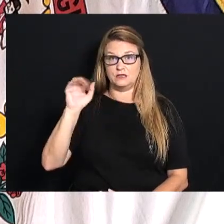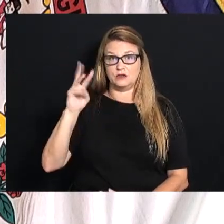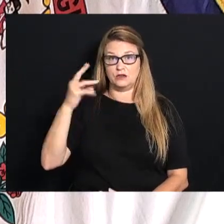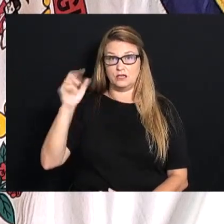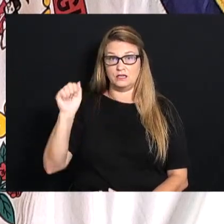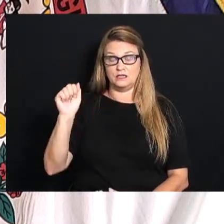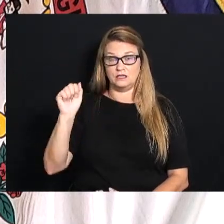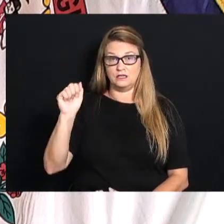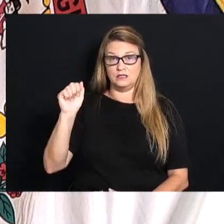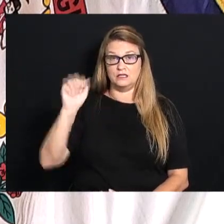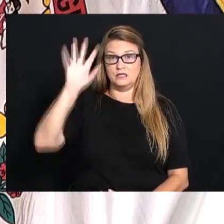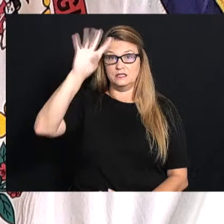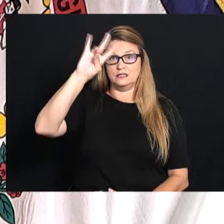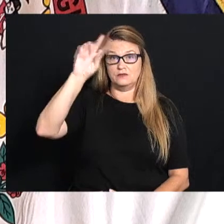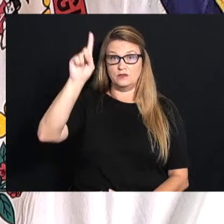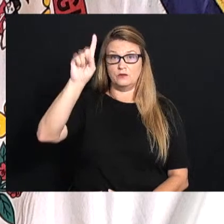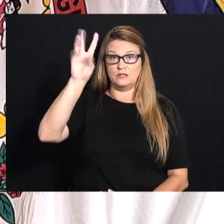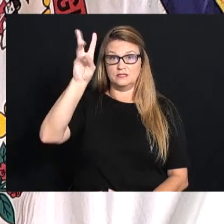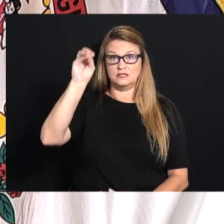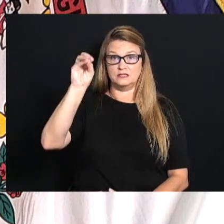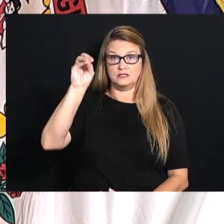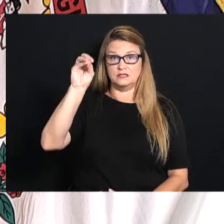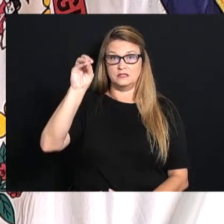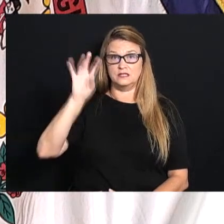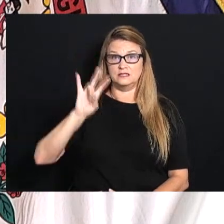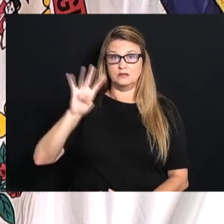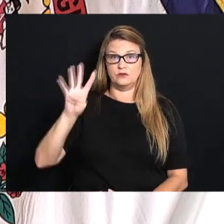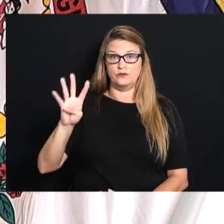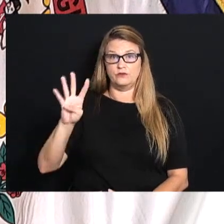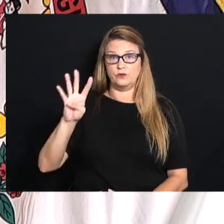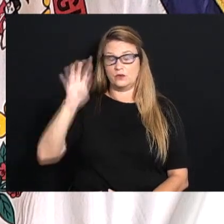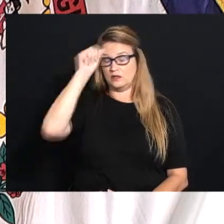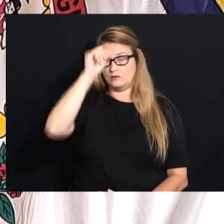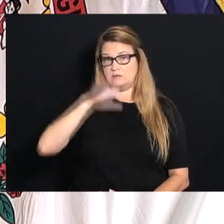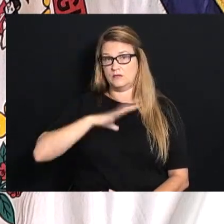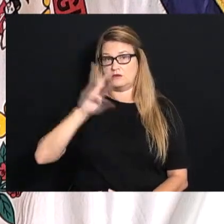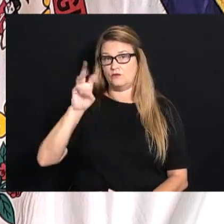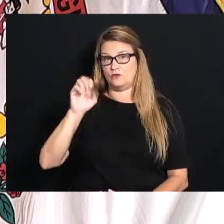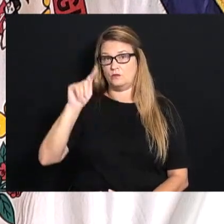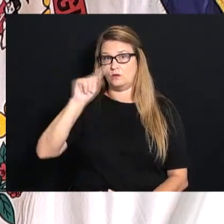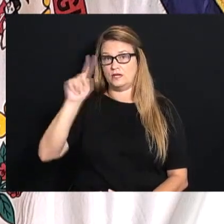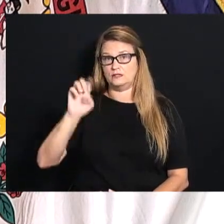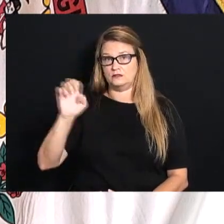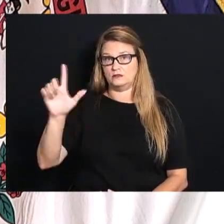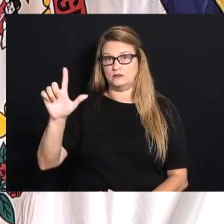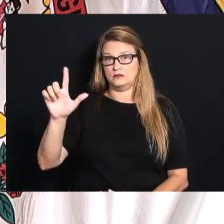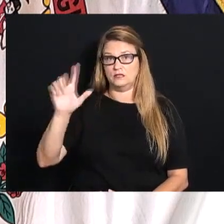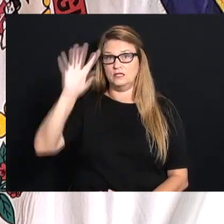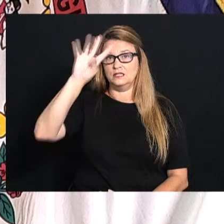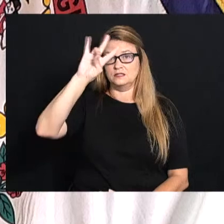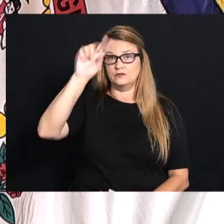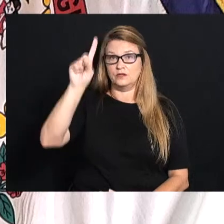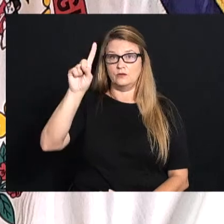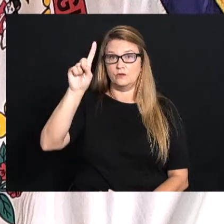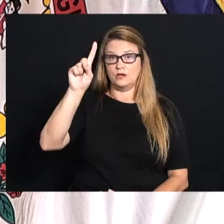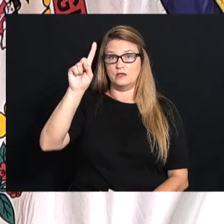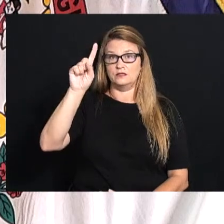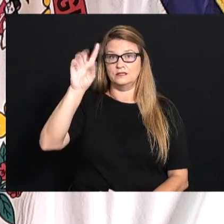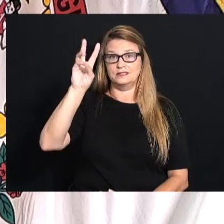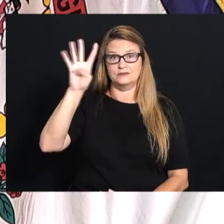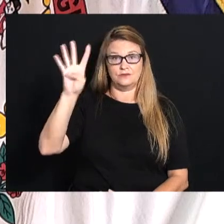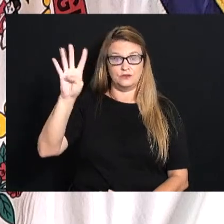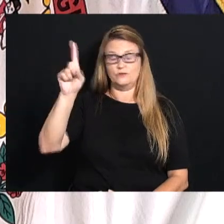The 7,160th death is a 74-year-old male from Wetzel County. The 7,161st death is